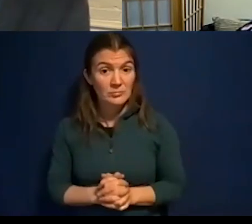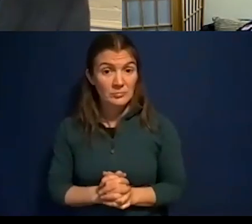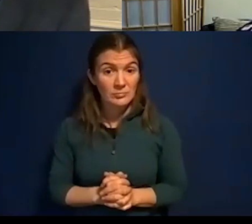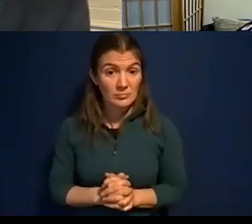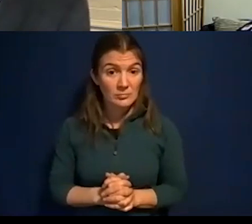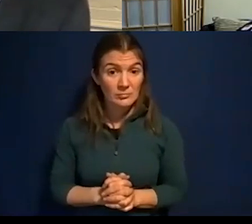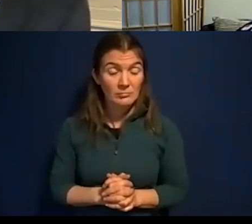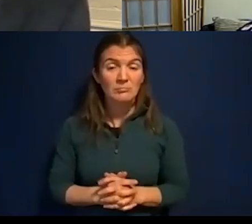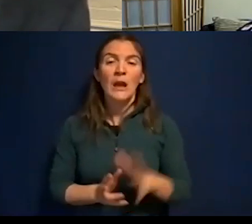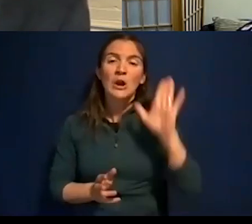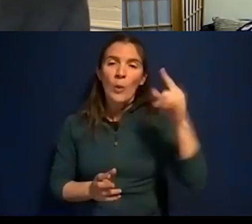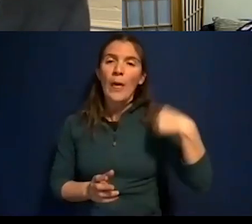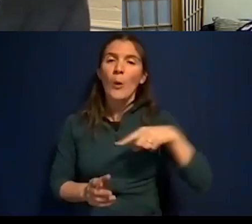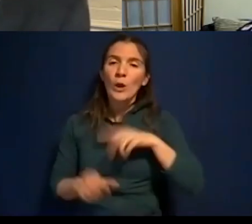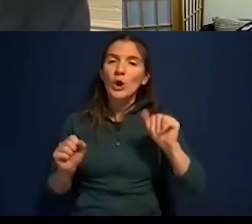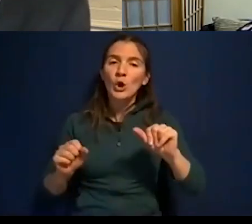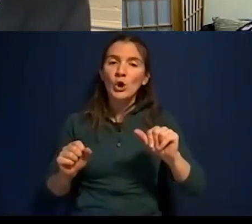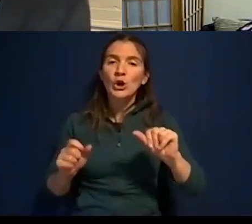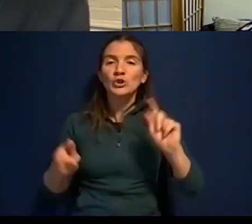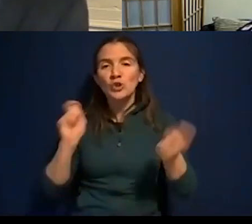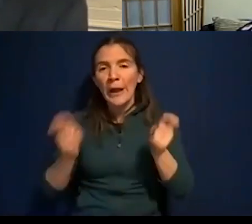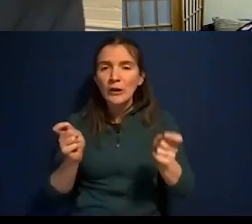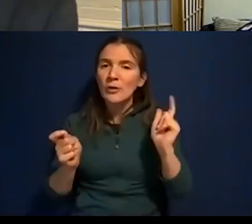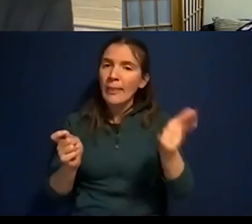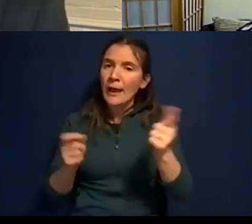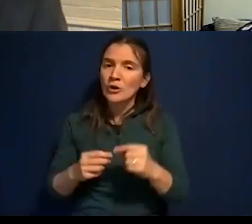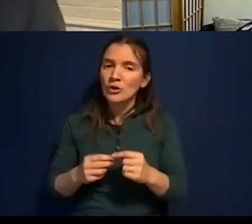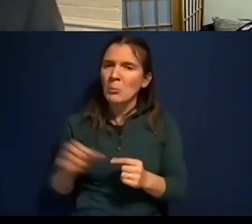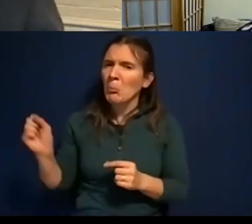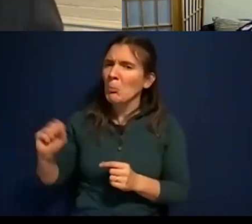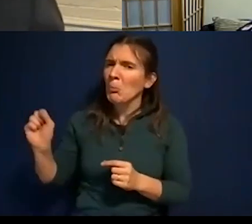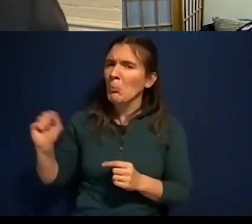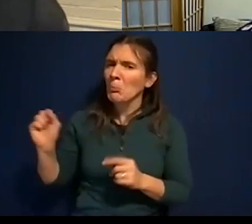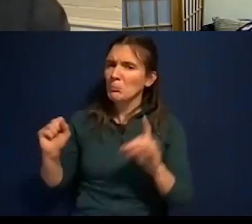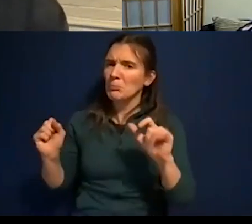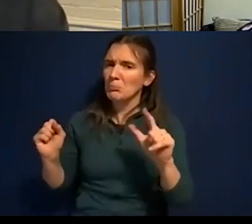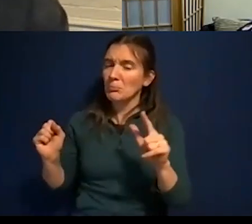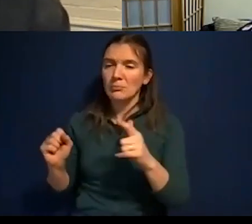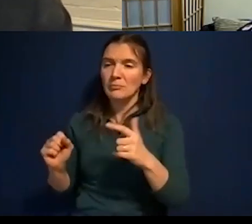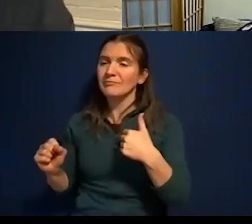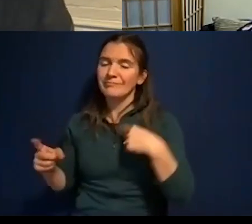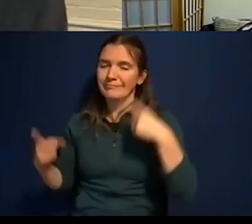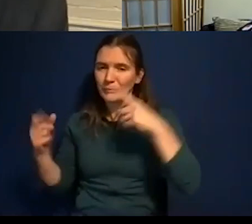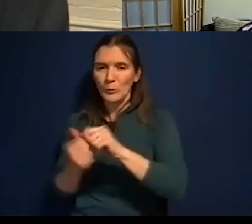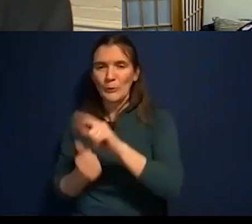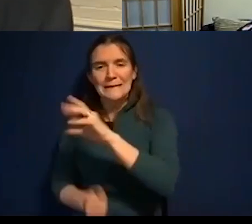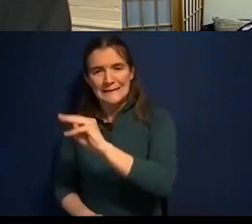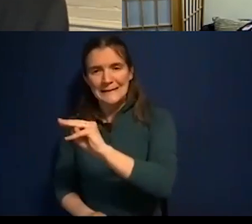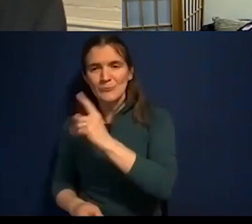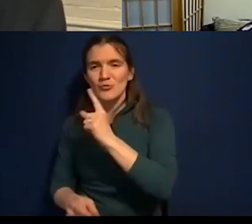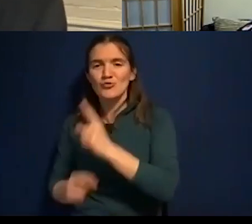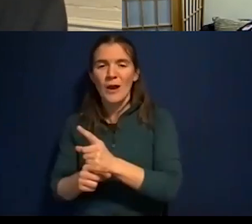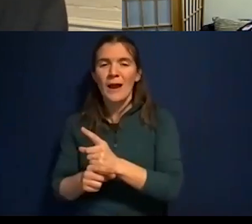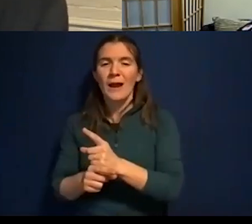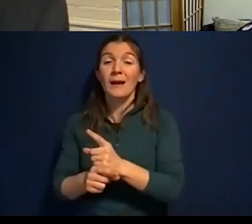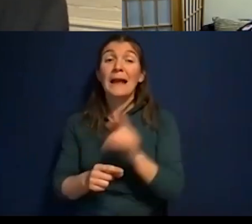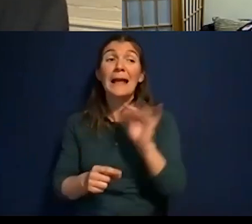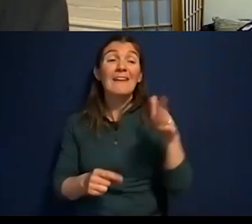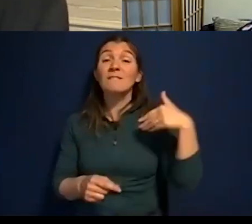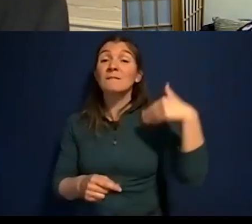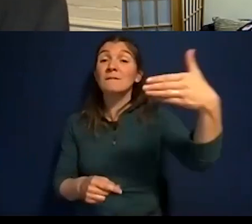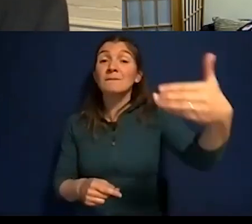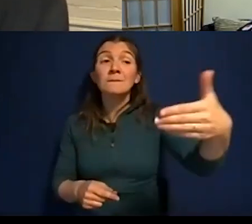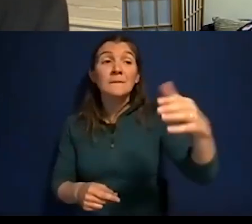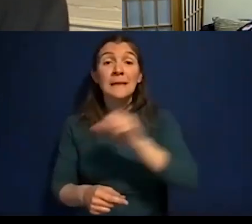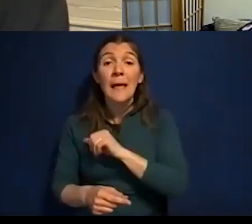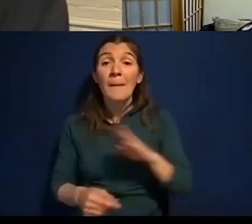changes in future years as necessary? Yeah, I mean, like Tim, I believe that like if a future select board wanted to